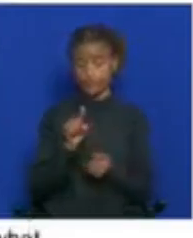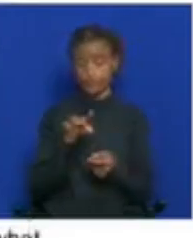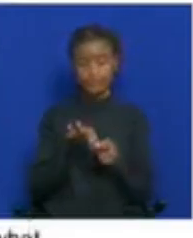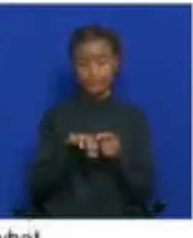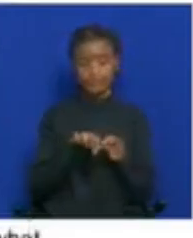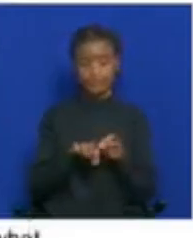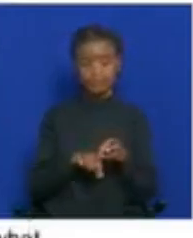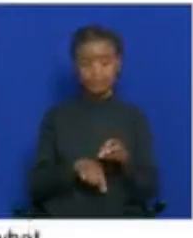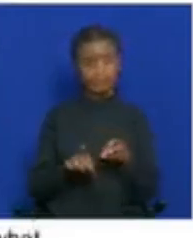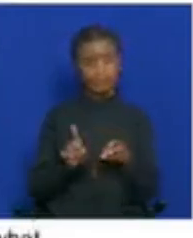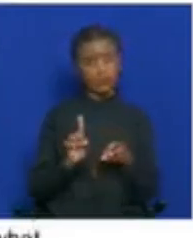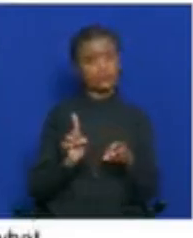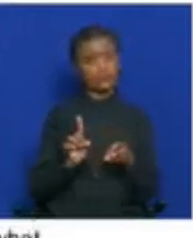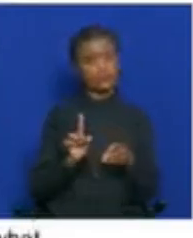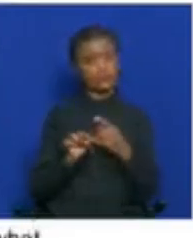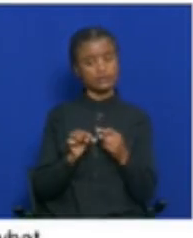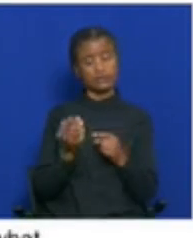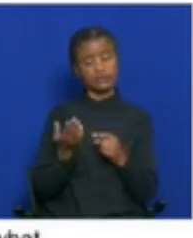dockets?